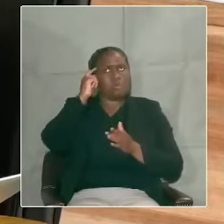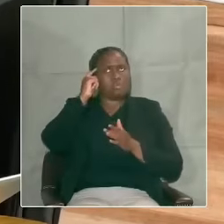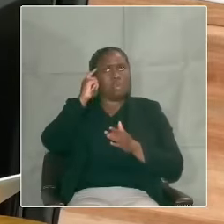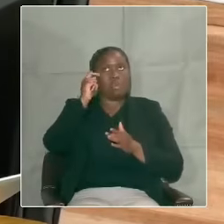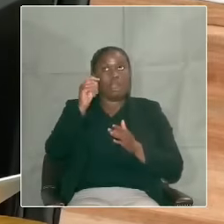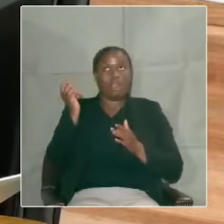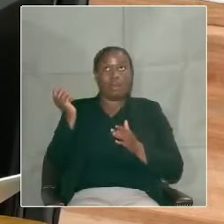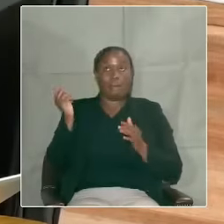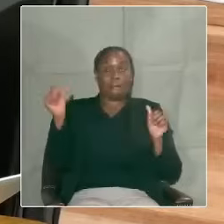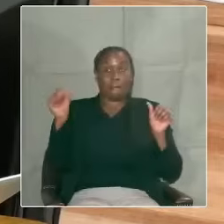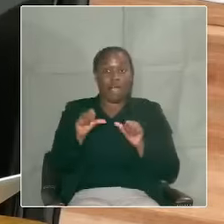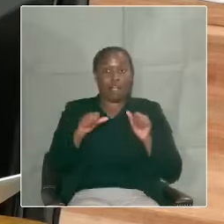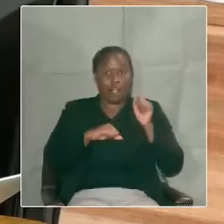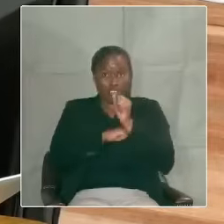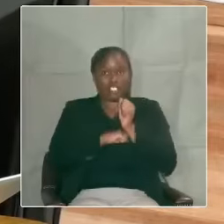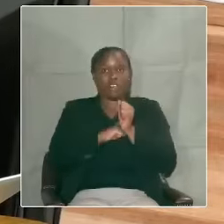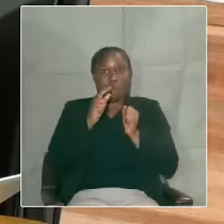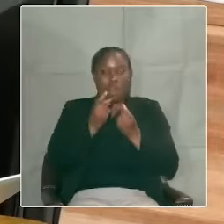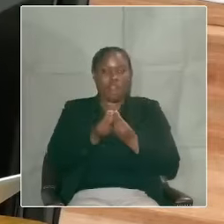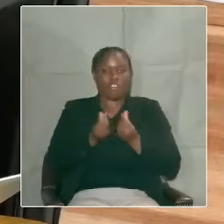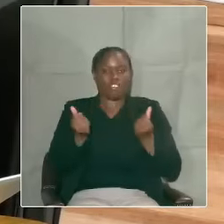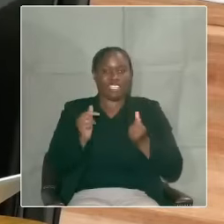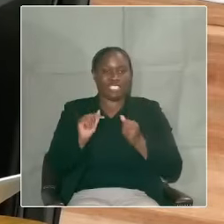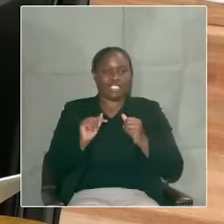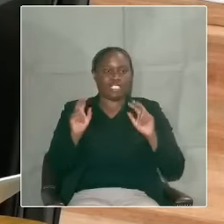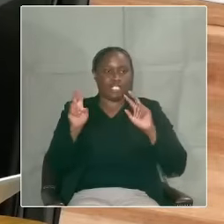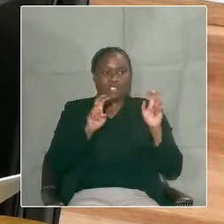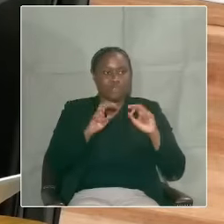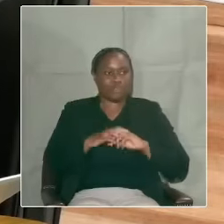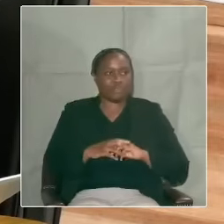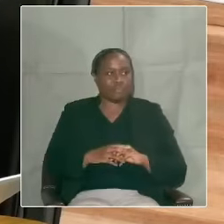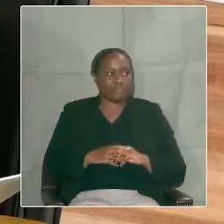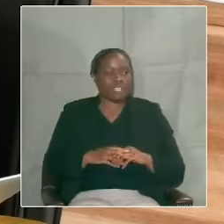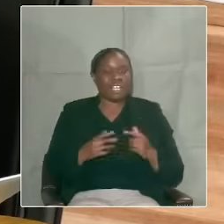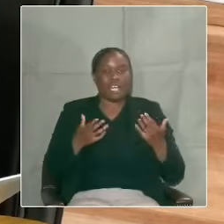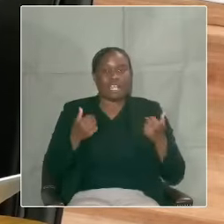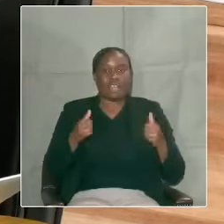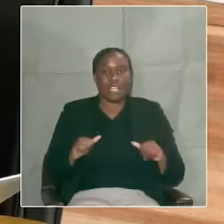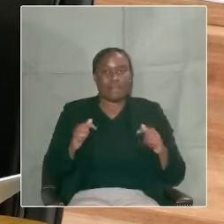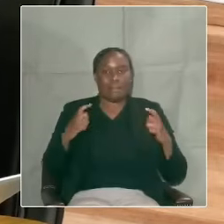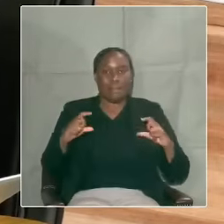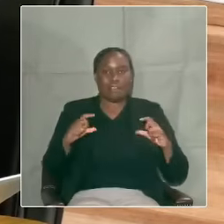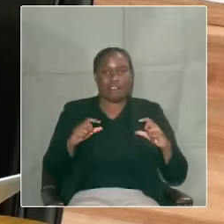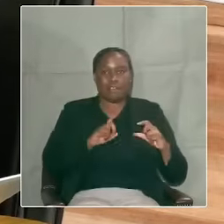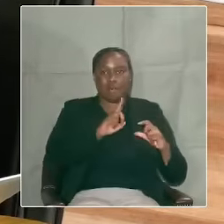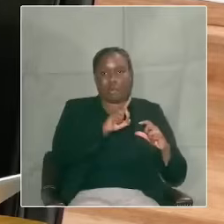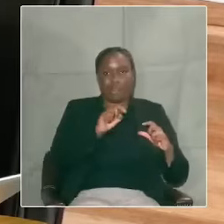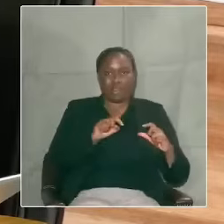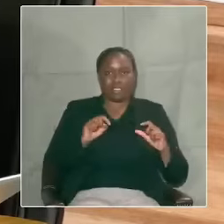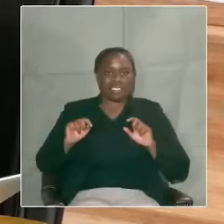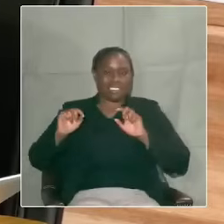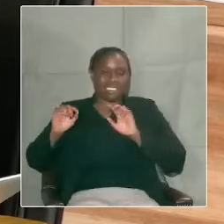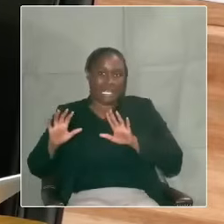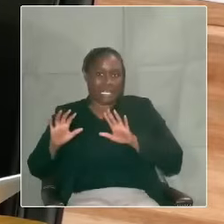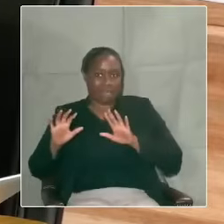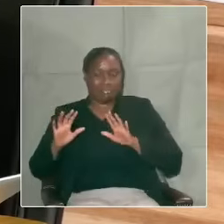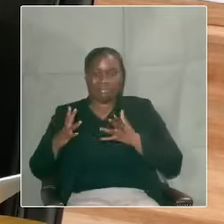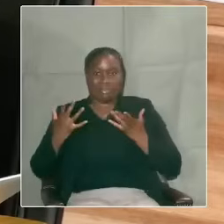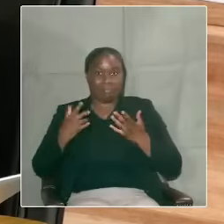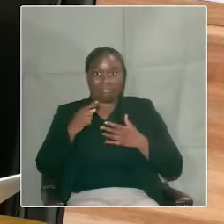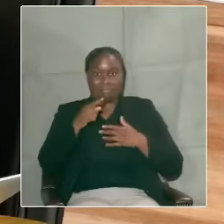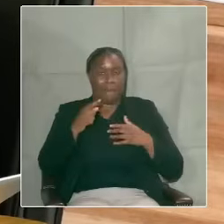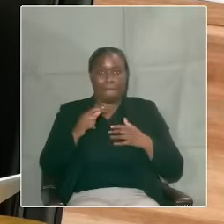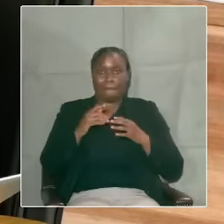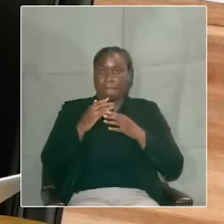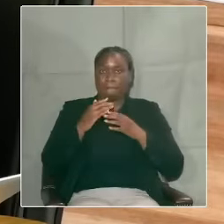issue upon your return. But then in paragraph 110, if you can please comment from there, you say, however, it seemed the matter could not